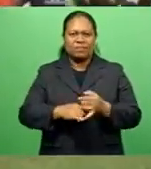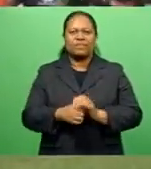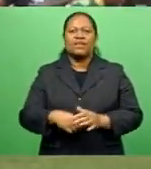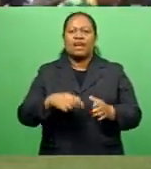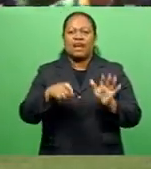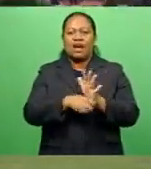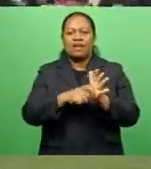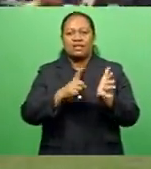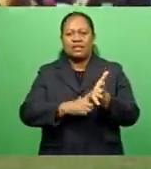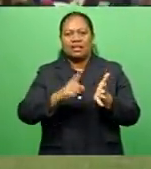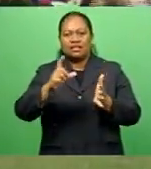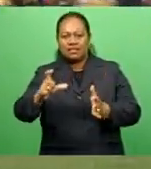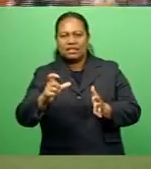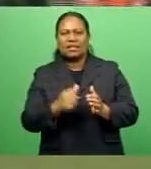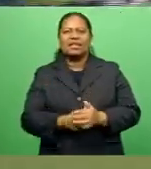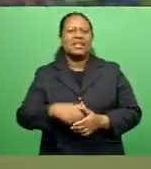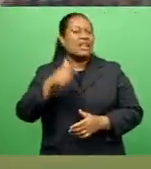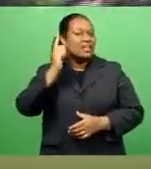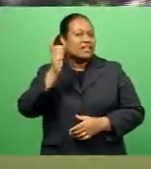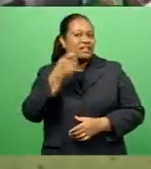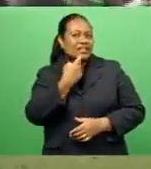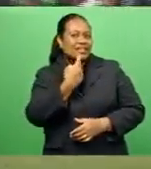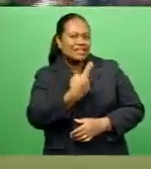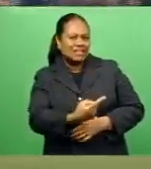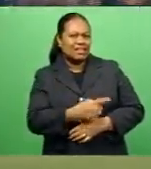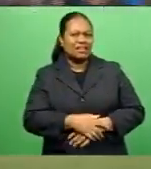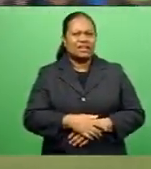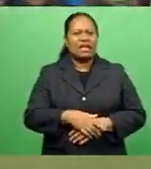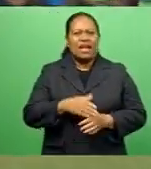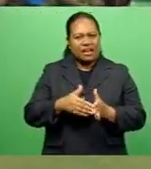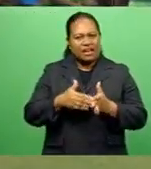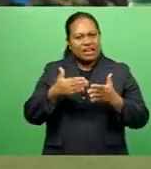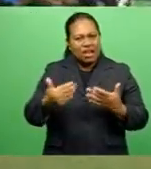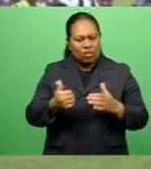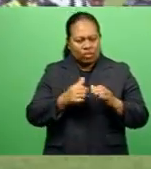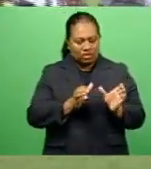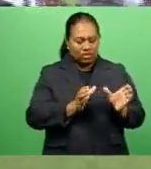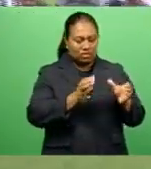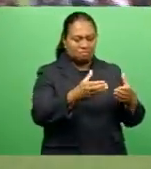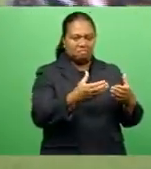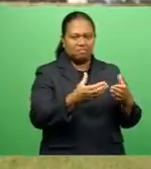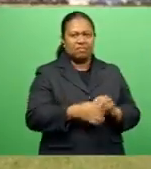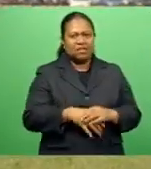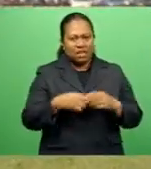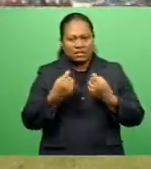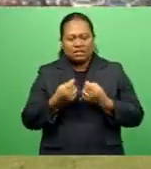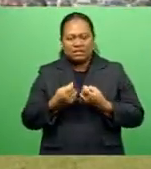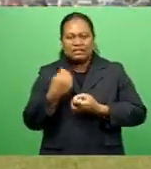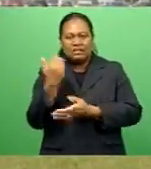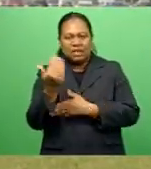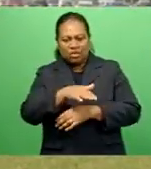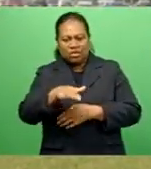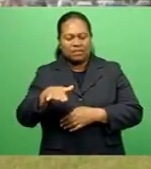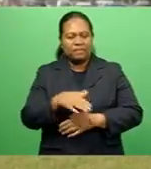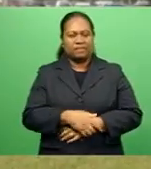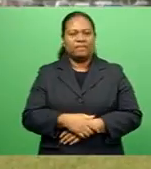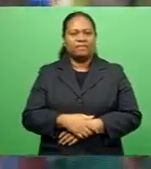RLC teacher Naundela Ndawai says it is back to the drawing board for them. Told to the